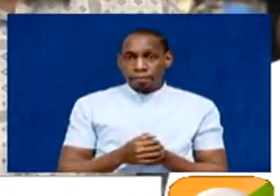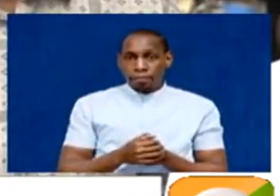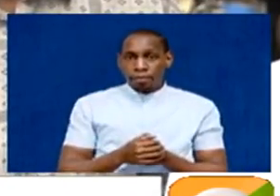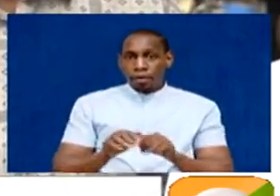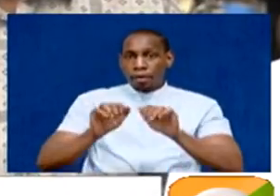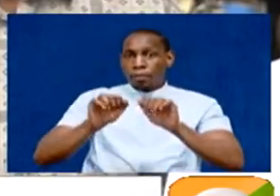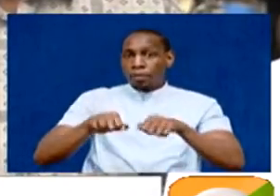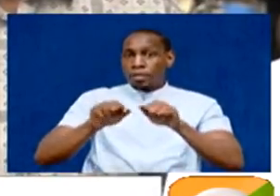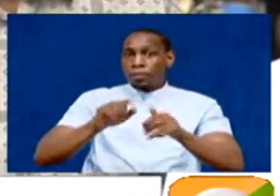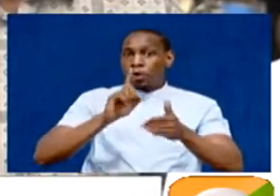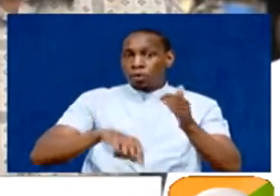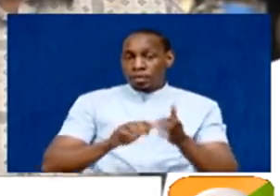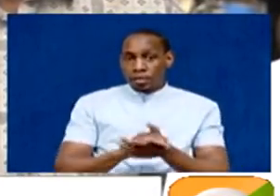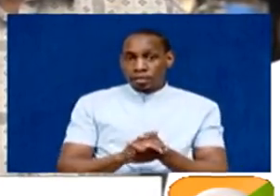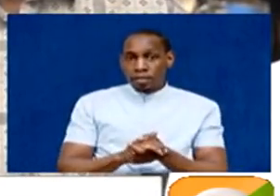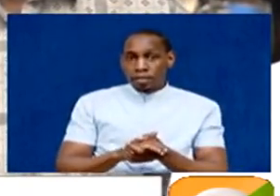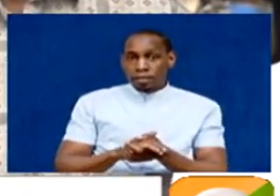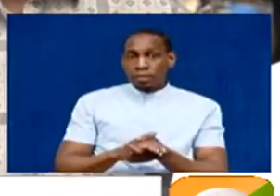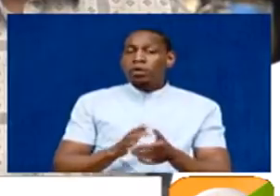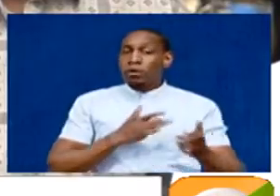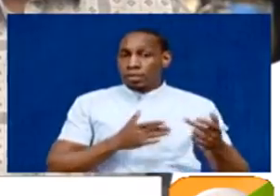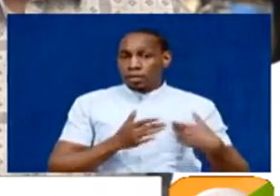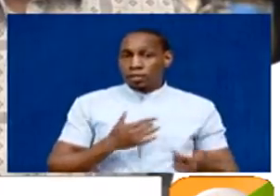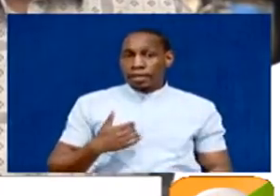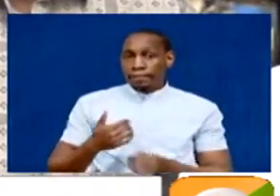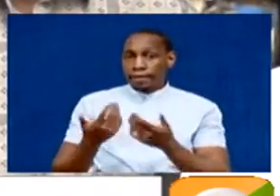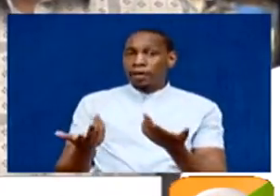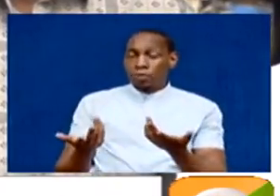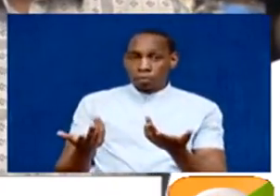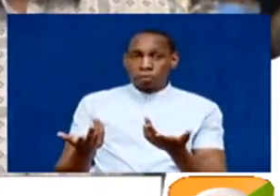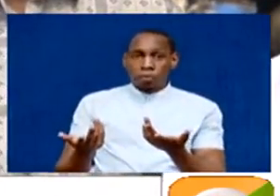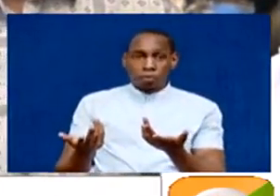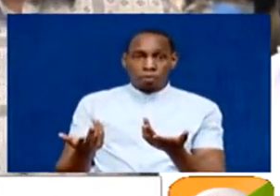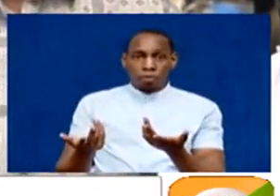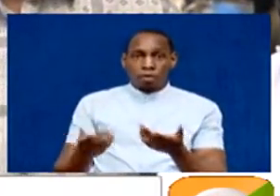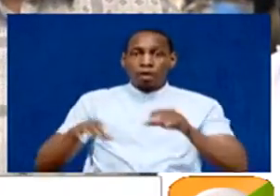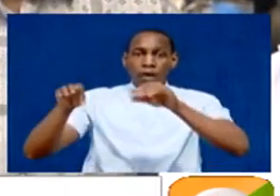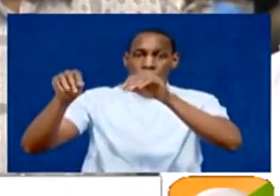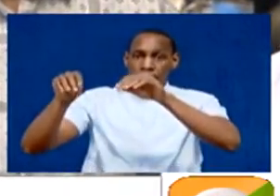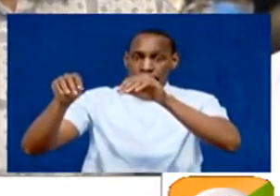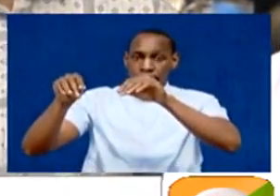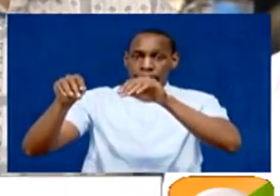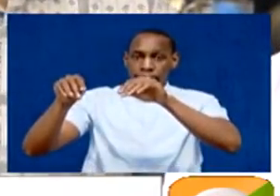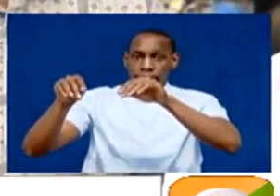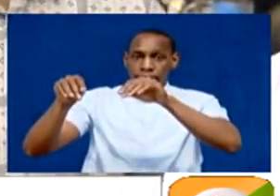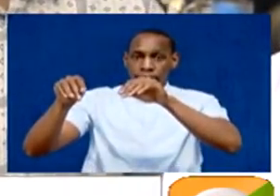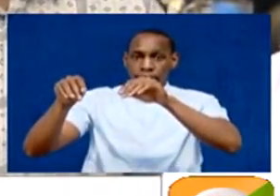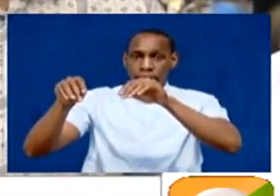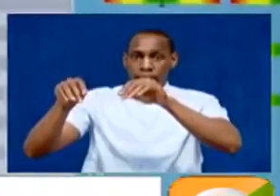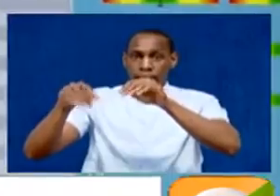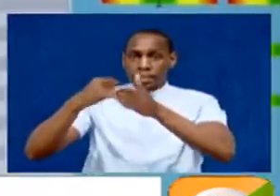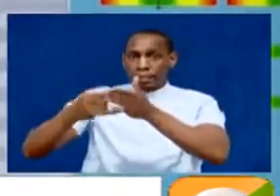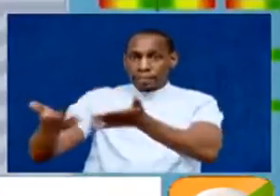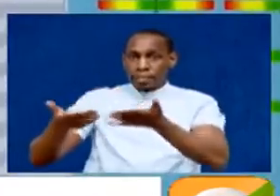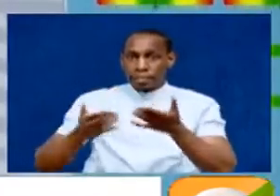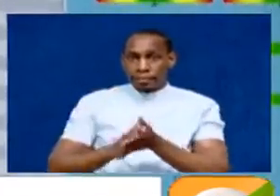Because it could be possible that there are areas of concerns in terms of the quality of the meters that are coming